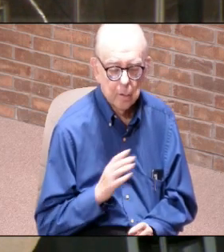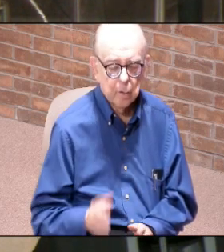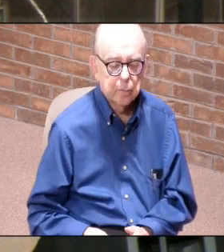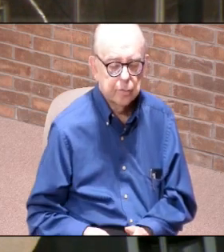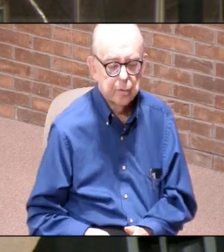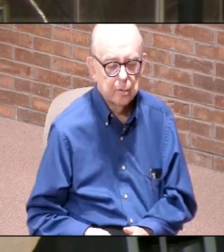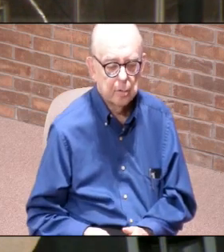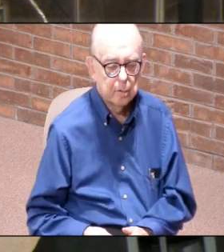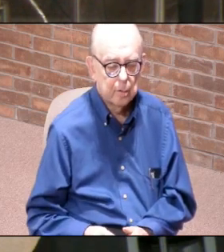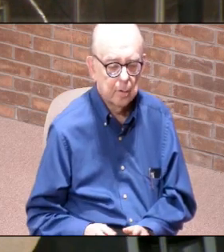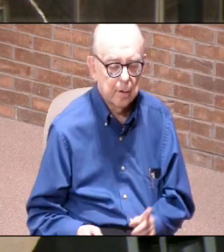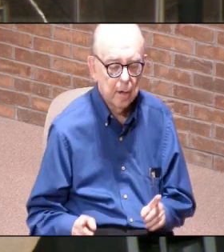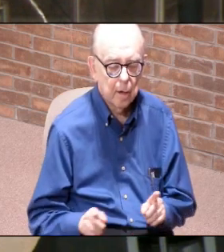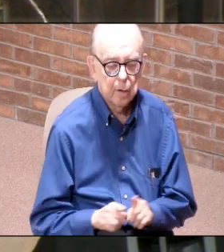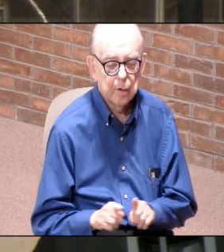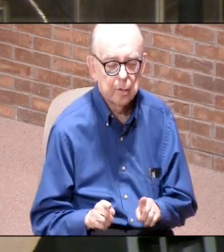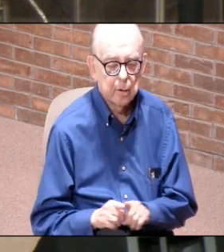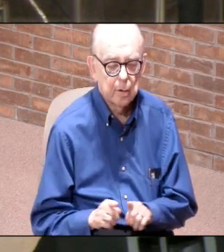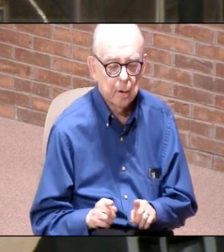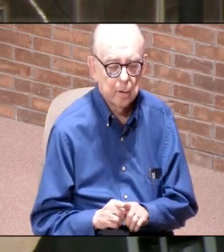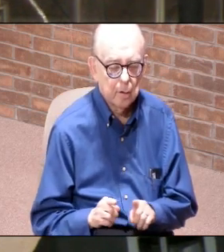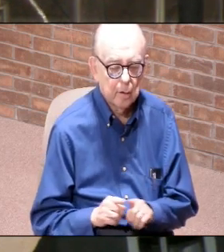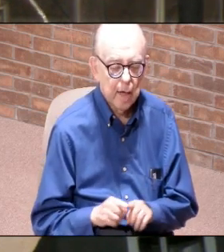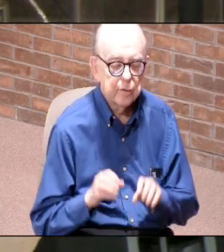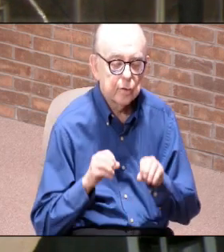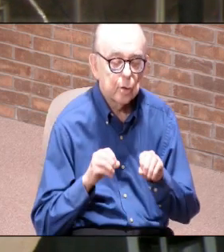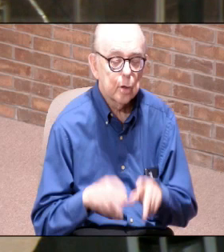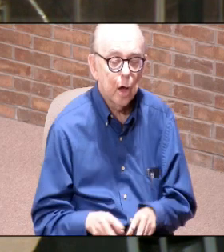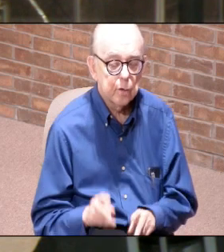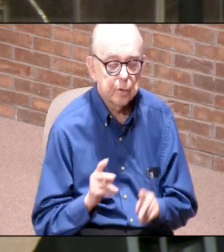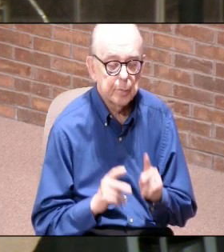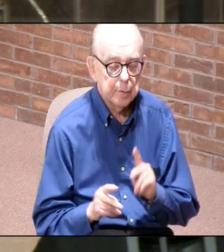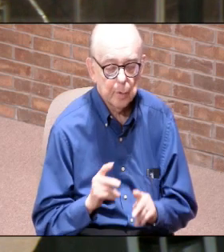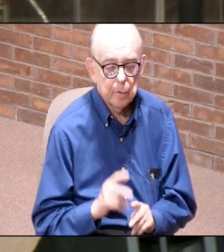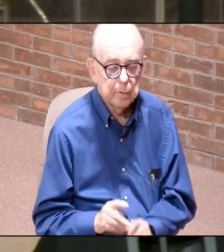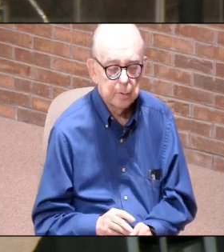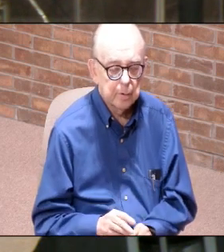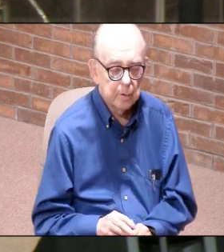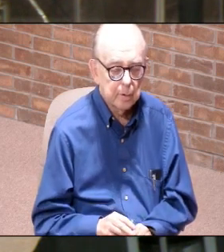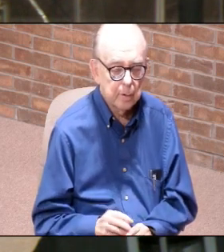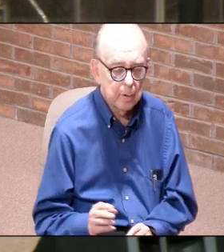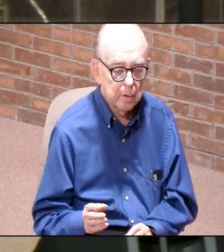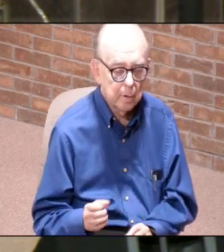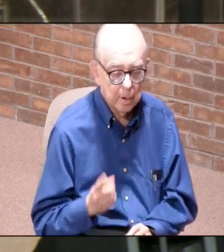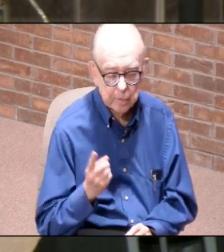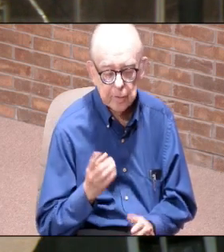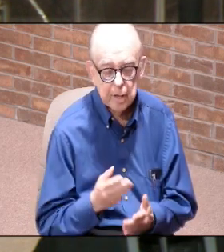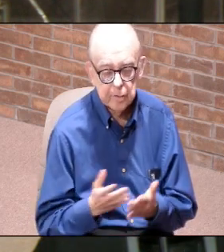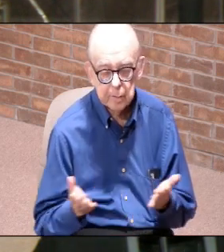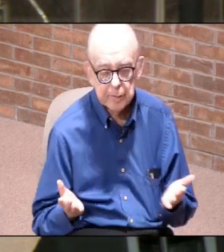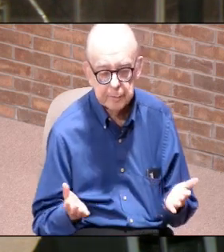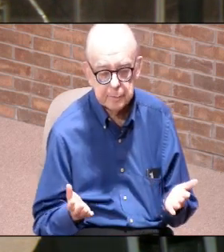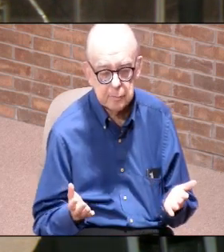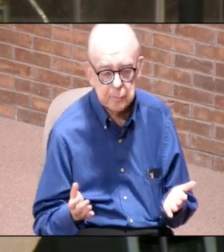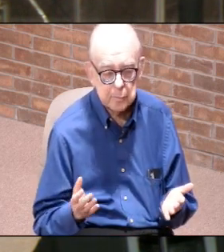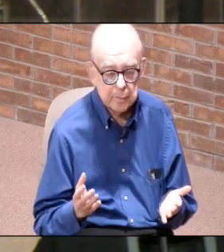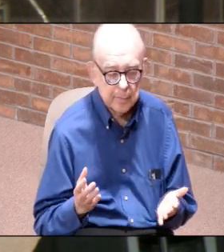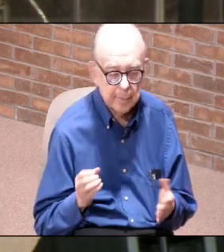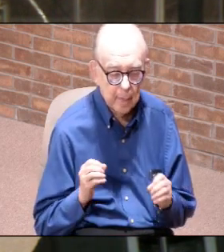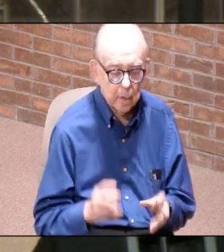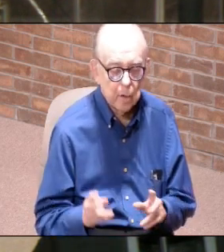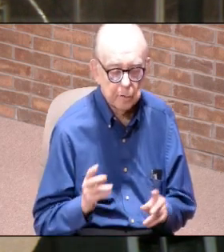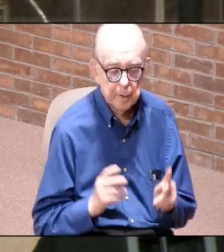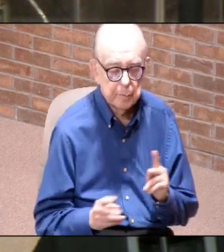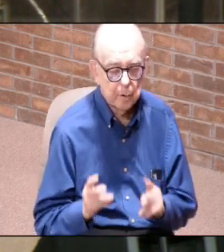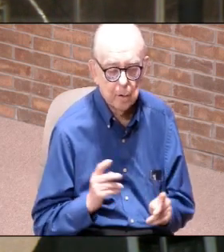Christians as well as lost people. You got to understand something. Lost